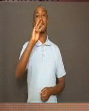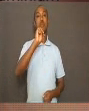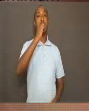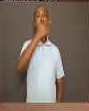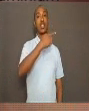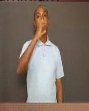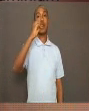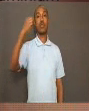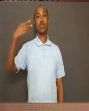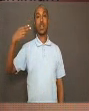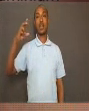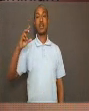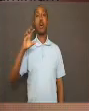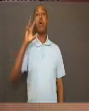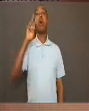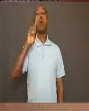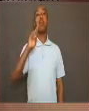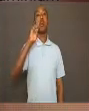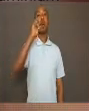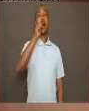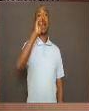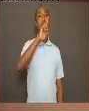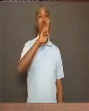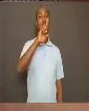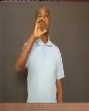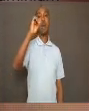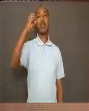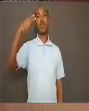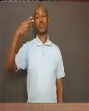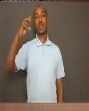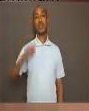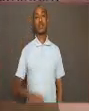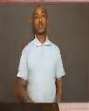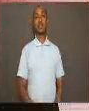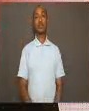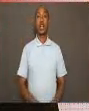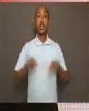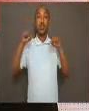magnesium hydroxide or aluminium hydroxide.